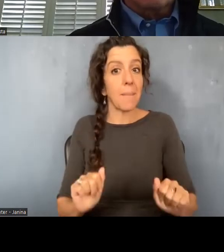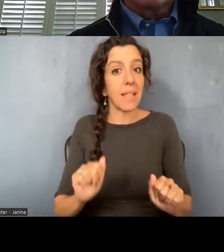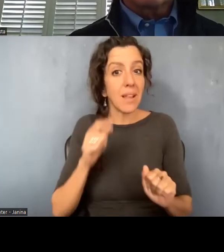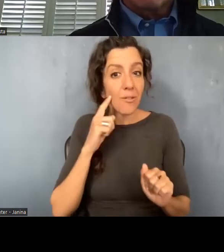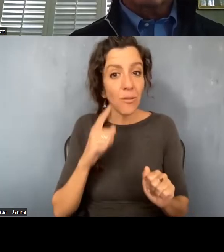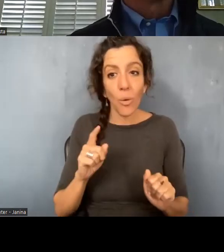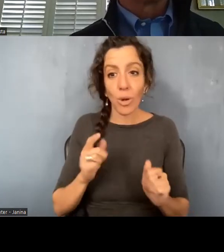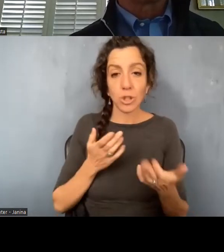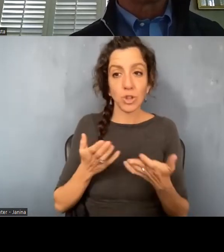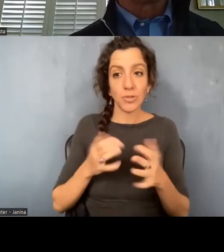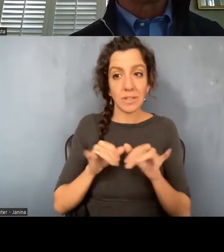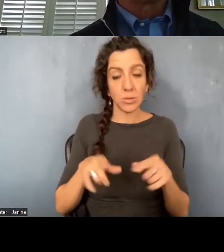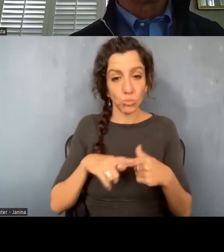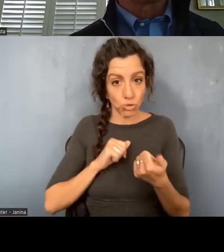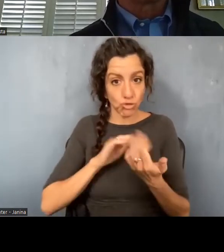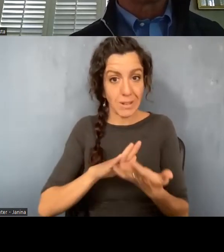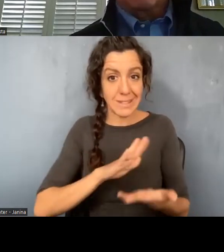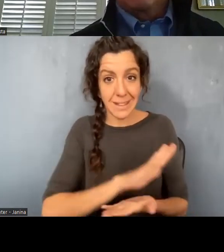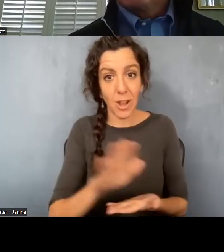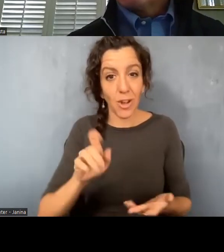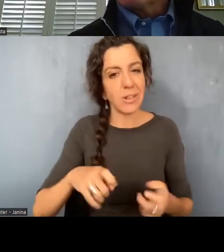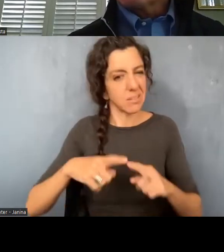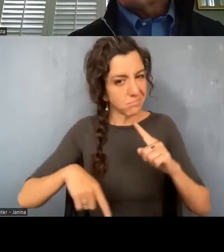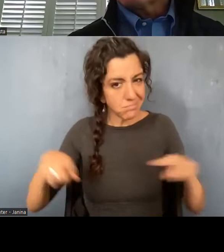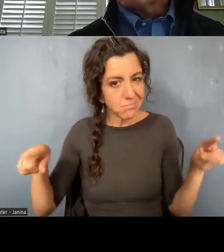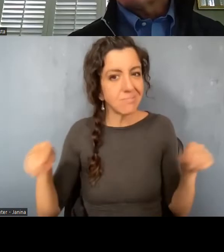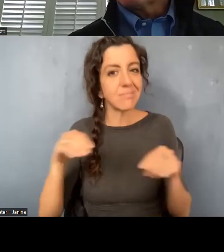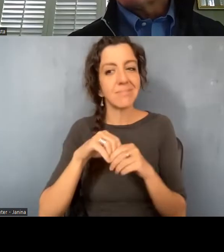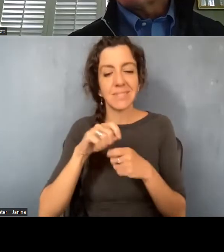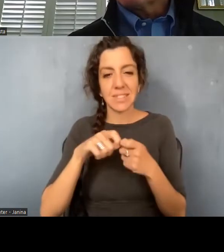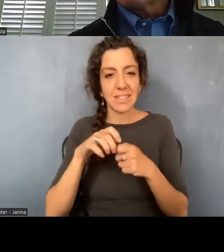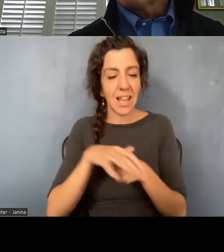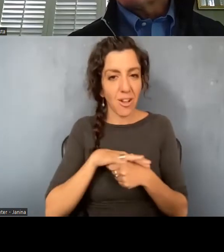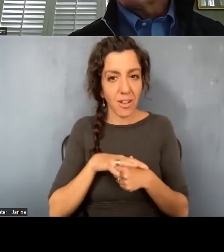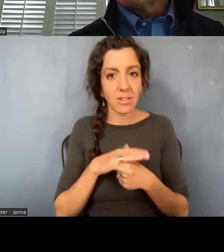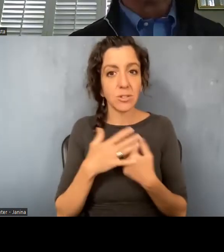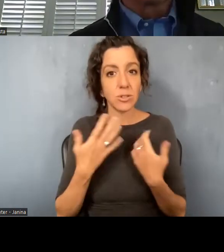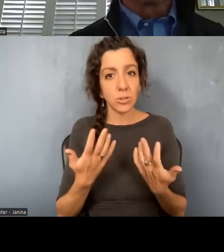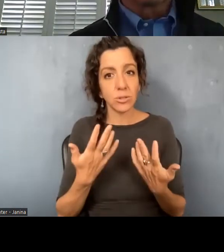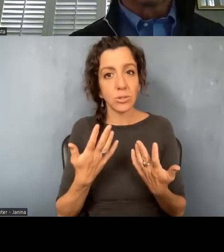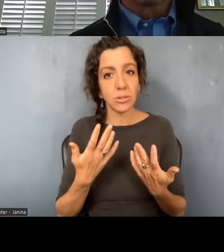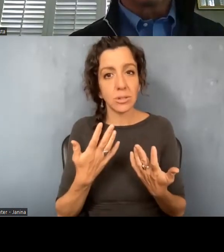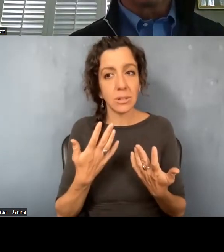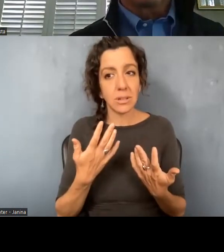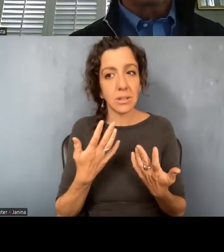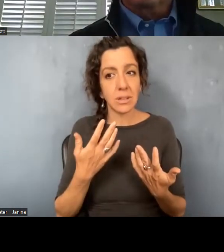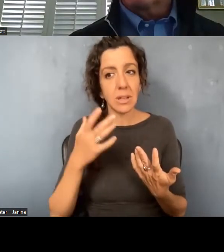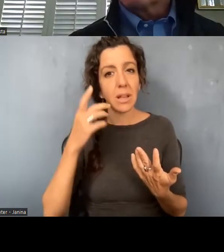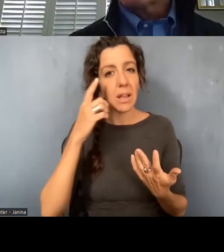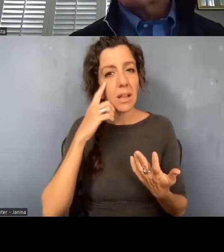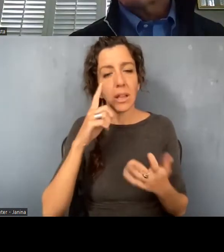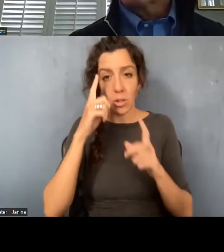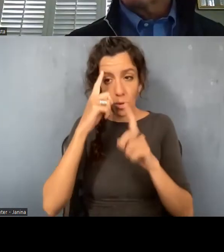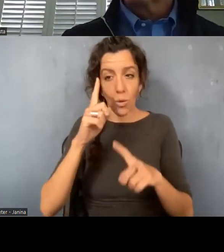service system to actually address needs vary. And I think goals of all